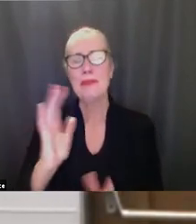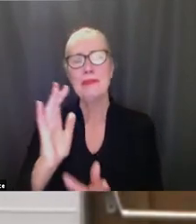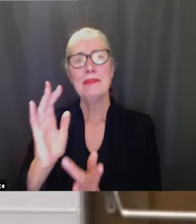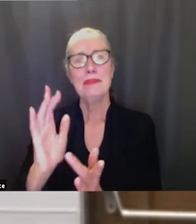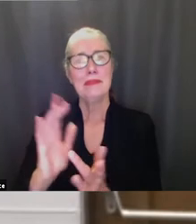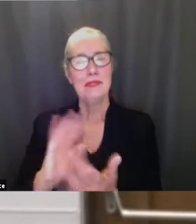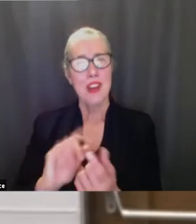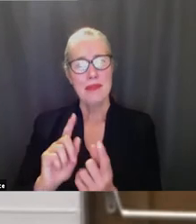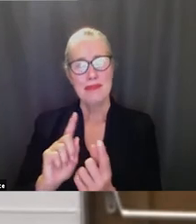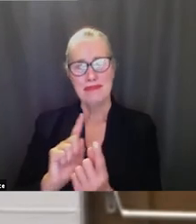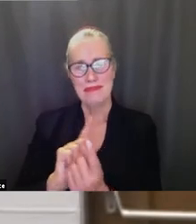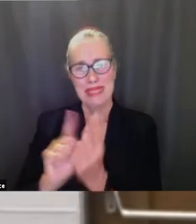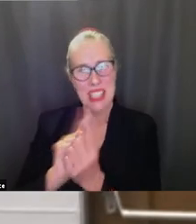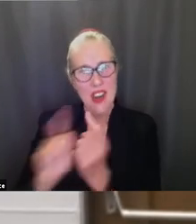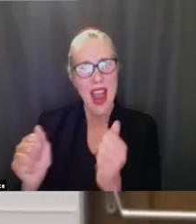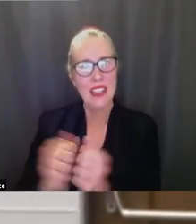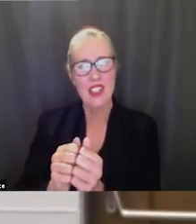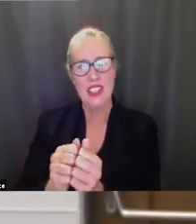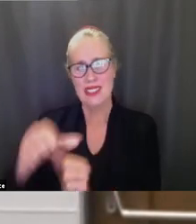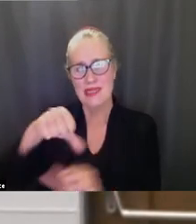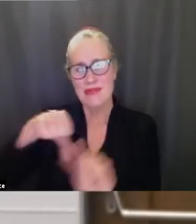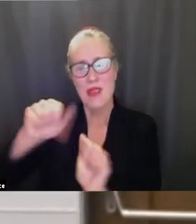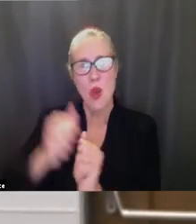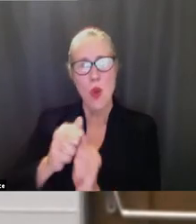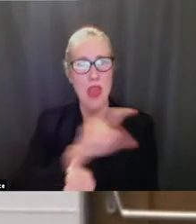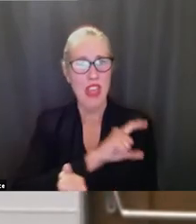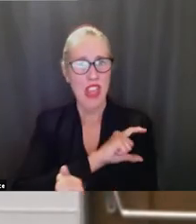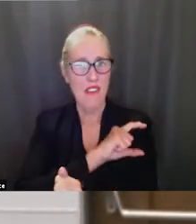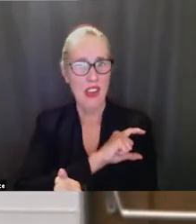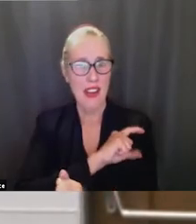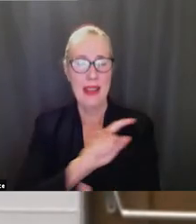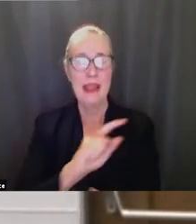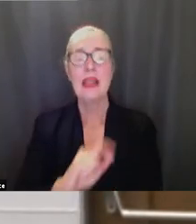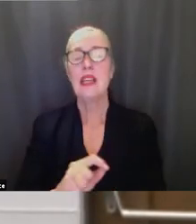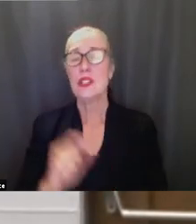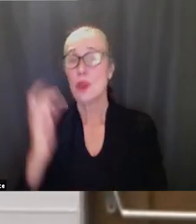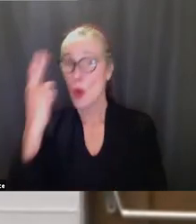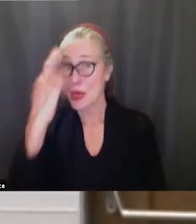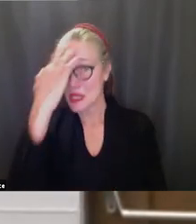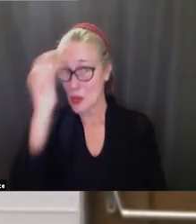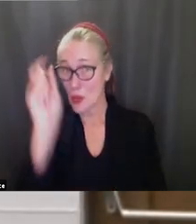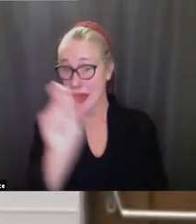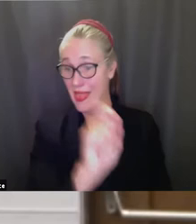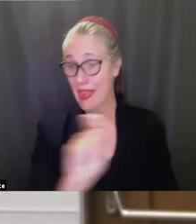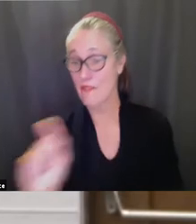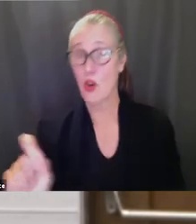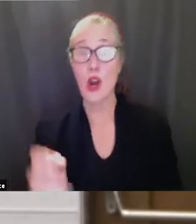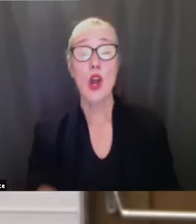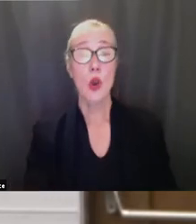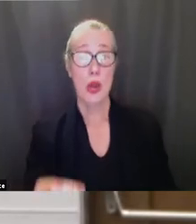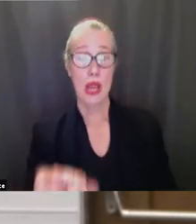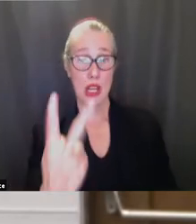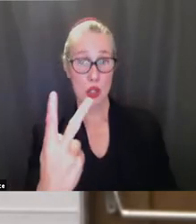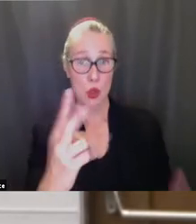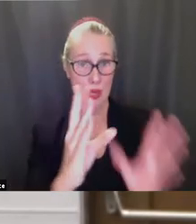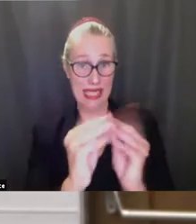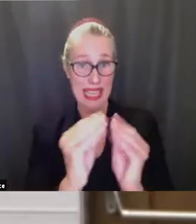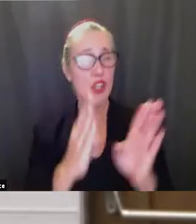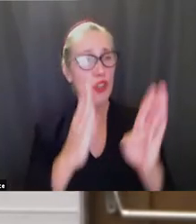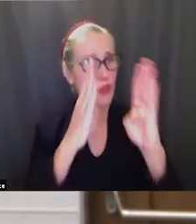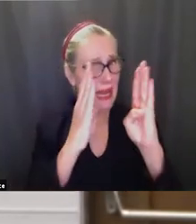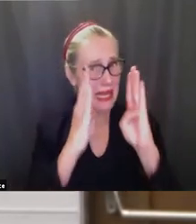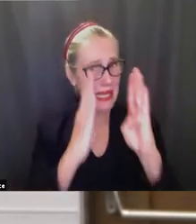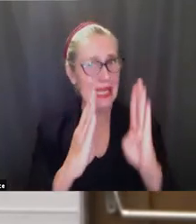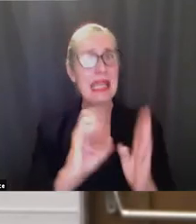enforcement therefore two listening uh sessions were held in september and early october of